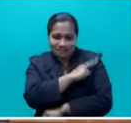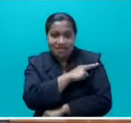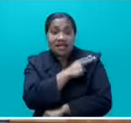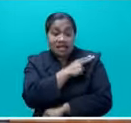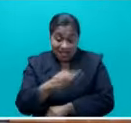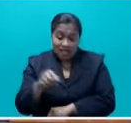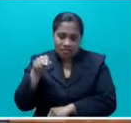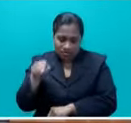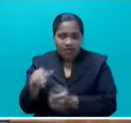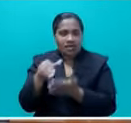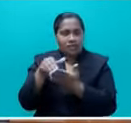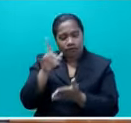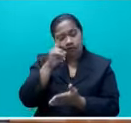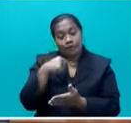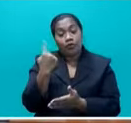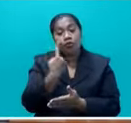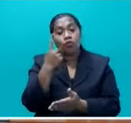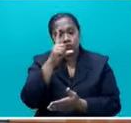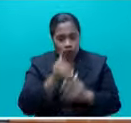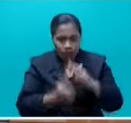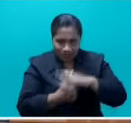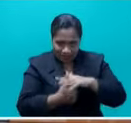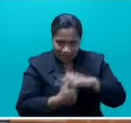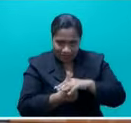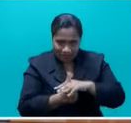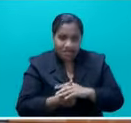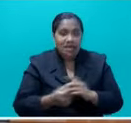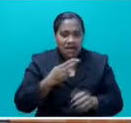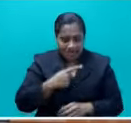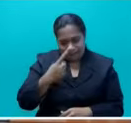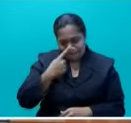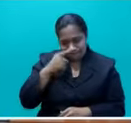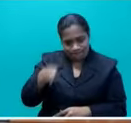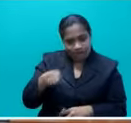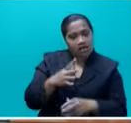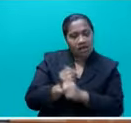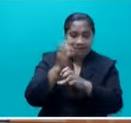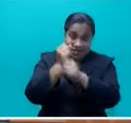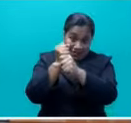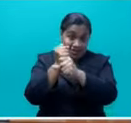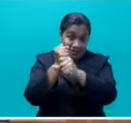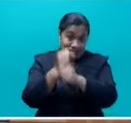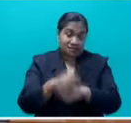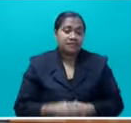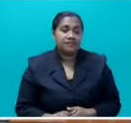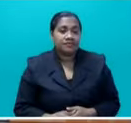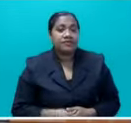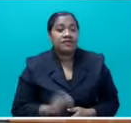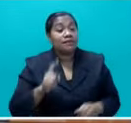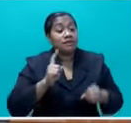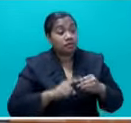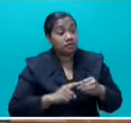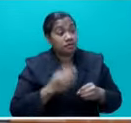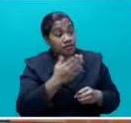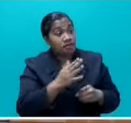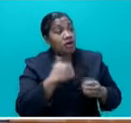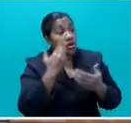access it, and obviously has to make sure that the register is most up to date. So, for example, the question asked by Honorable Gerengere Tambua, when